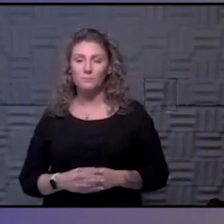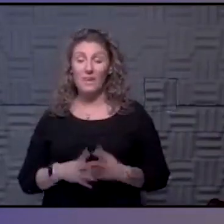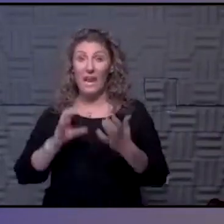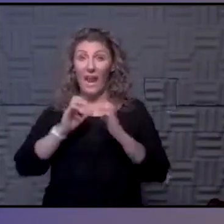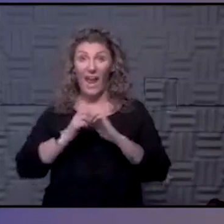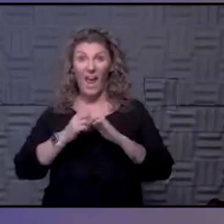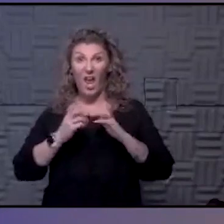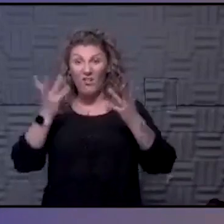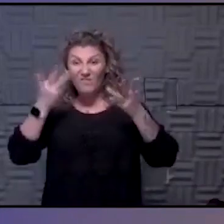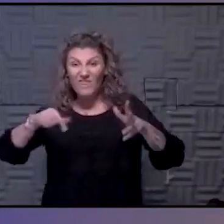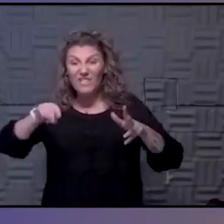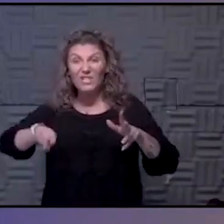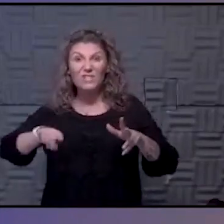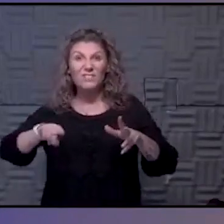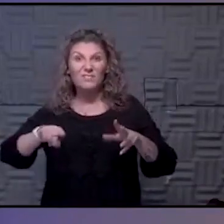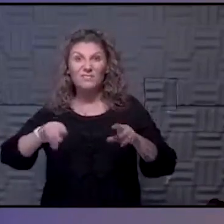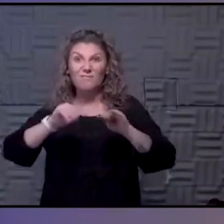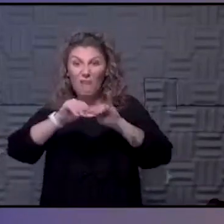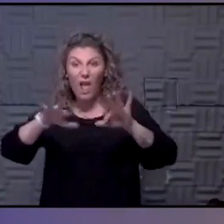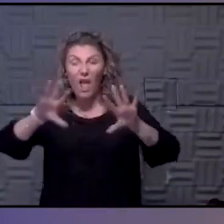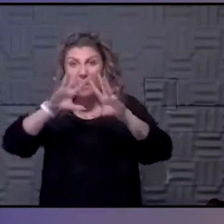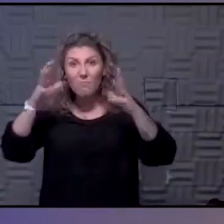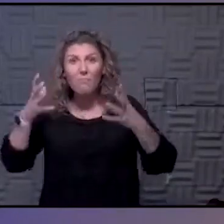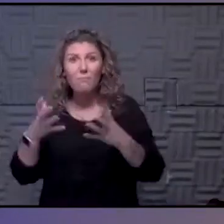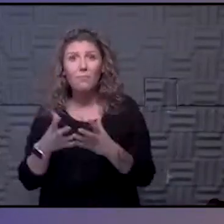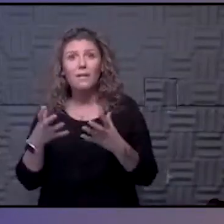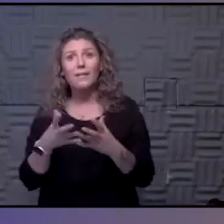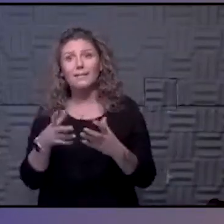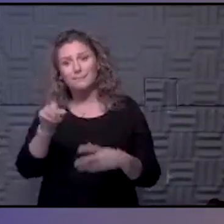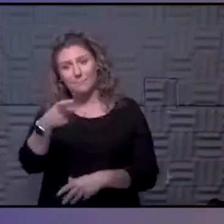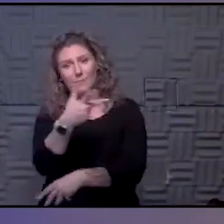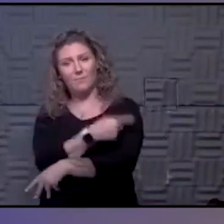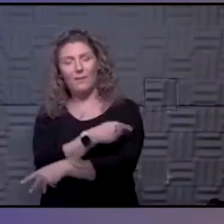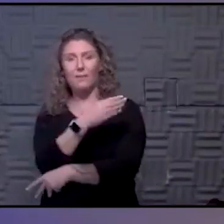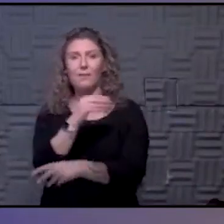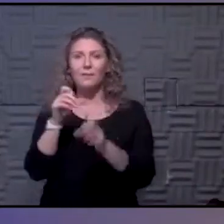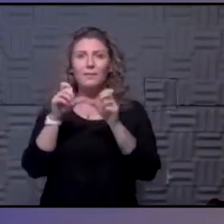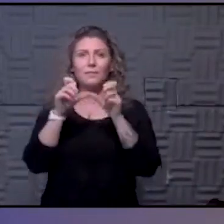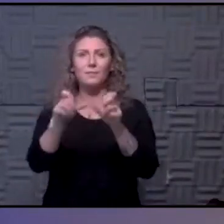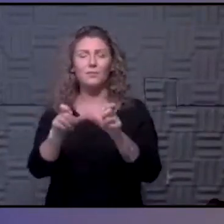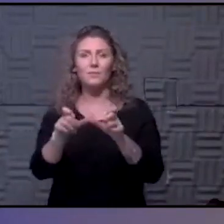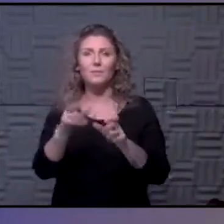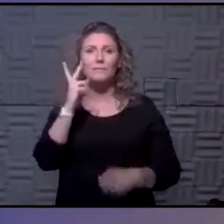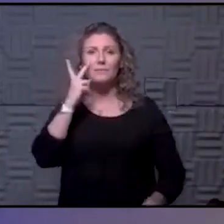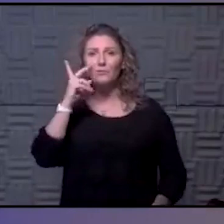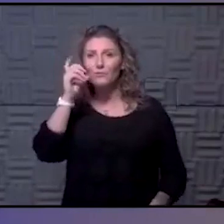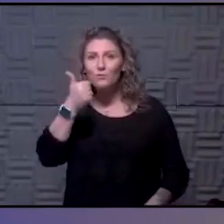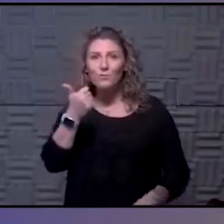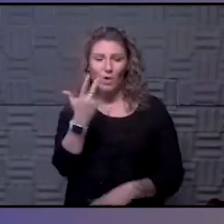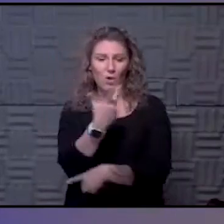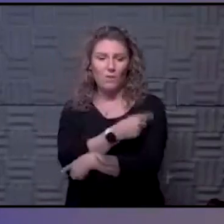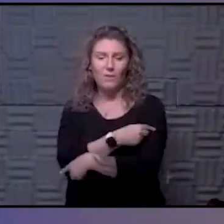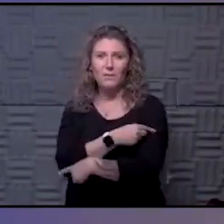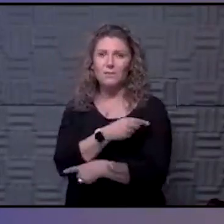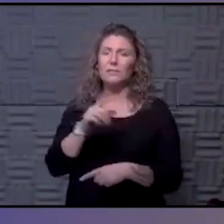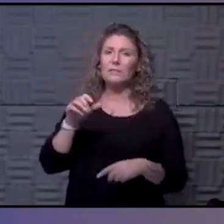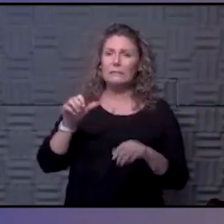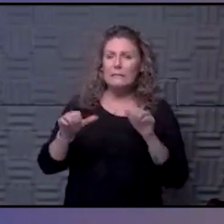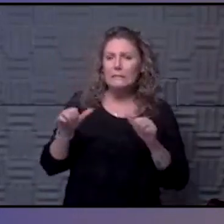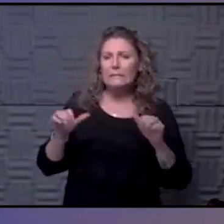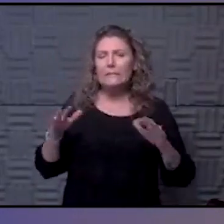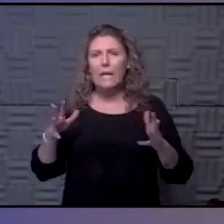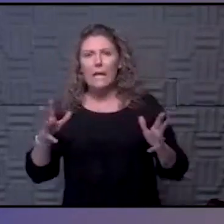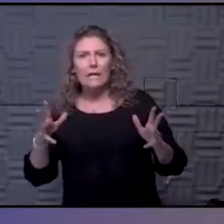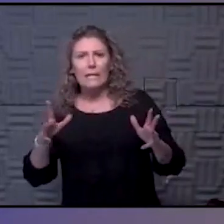the pandemic and into those things that we all want to do. There continues to be, and we'll see, tomorrow, the vaccine hesitancy. Really,